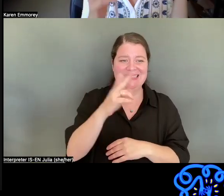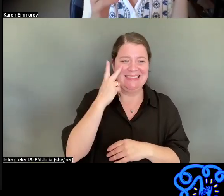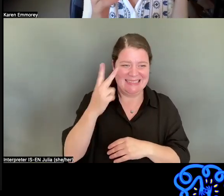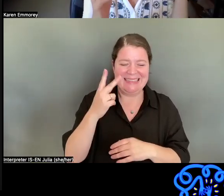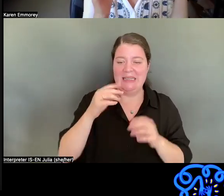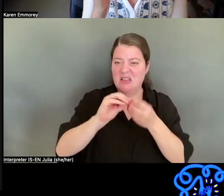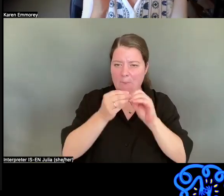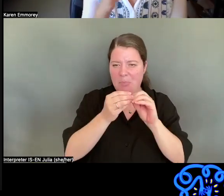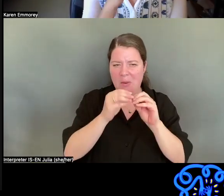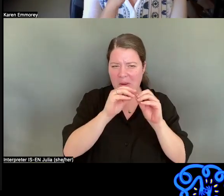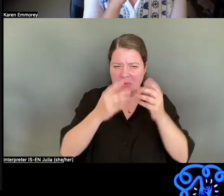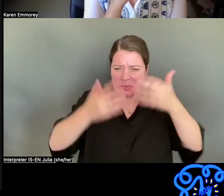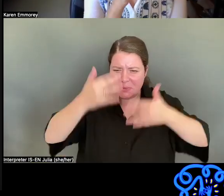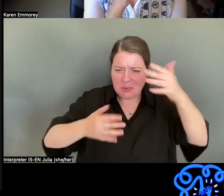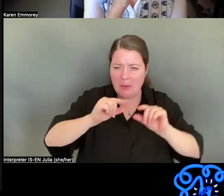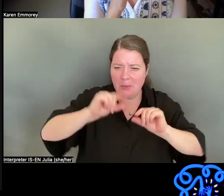iconic signs are named